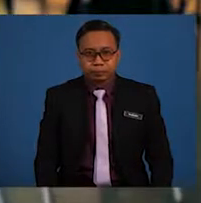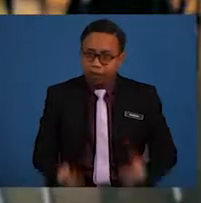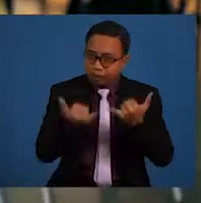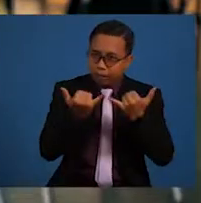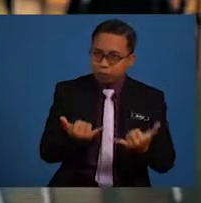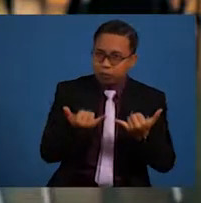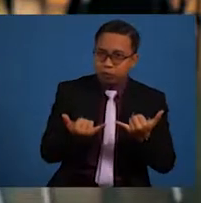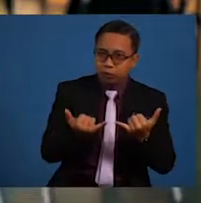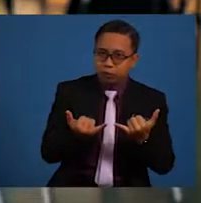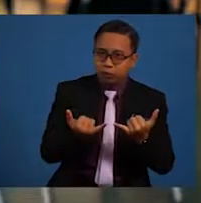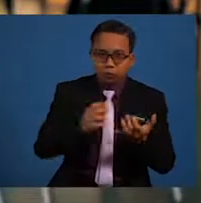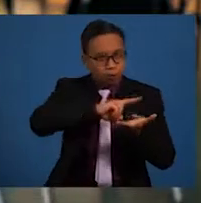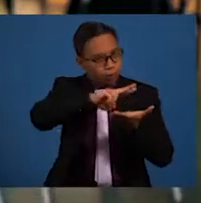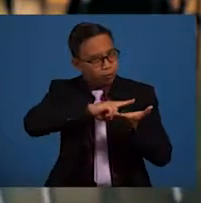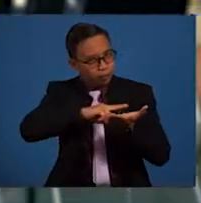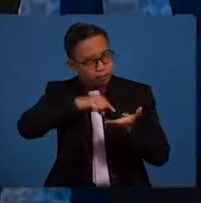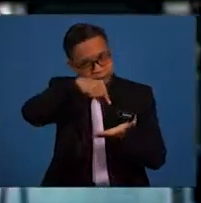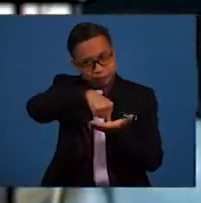Now, read this.